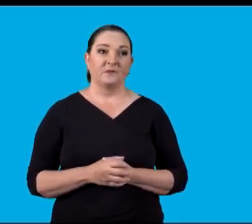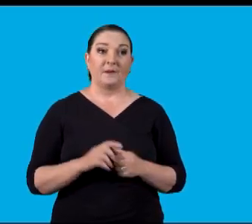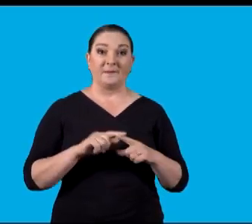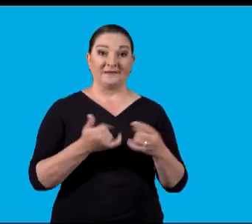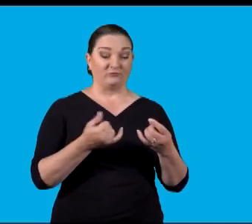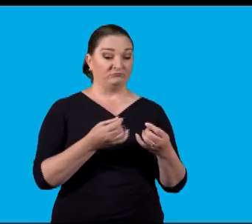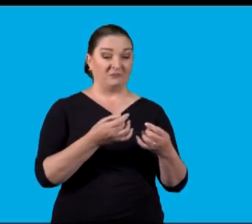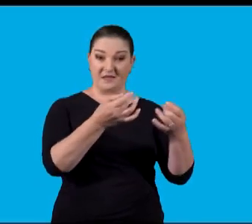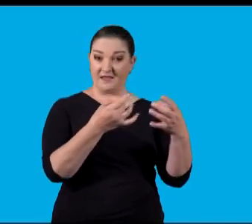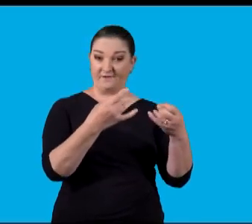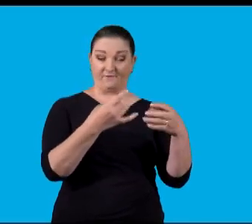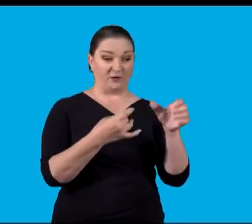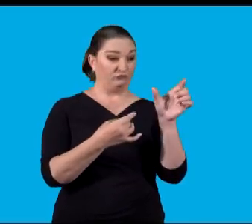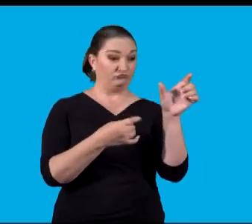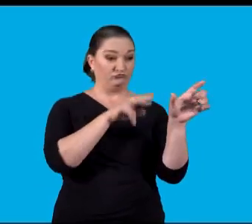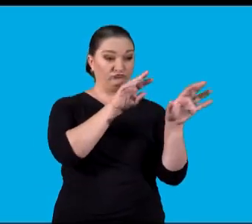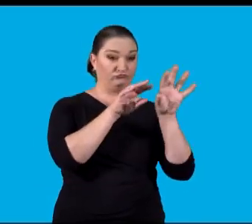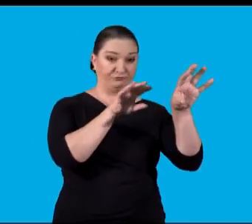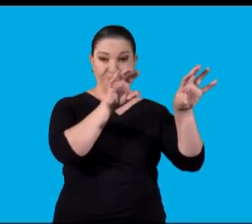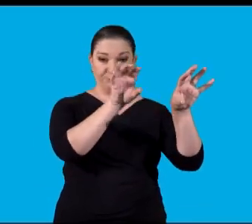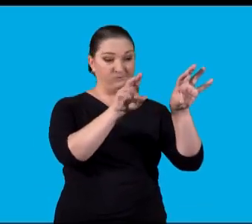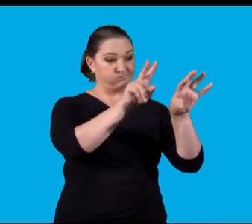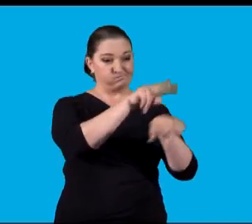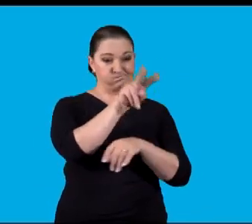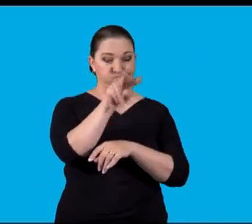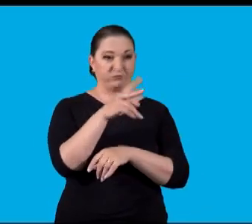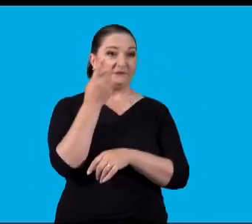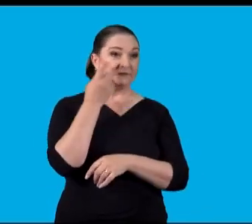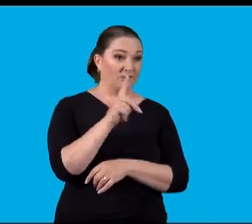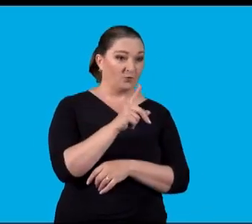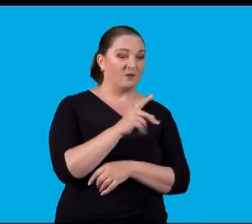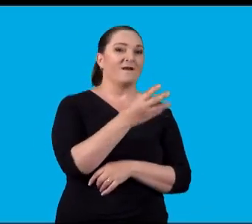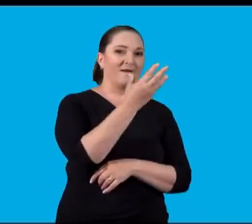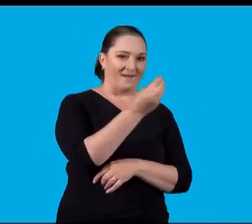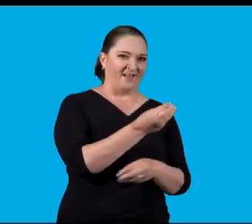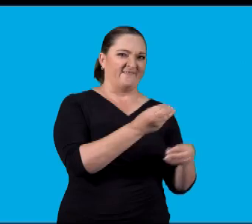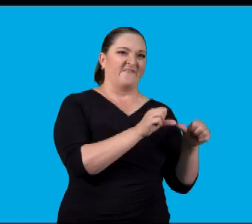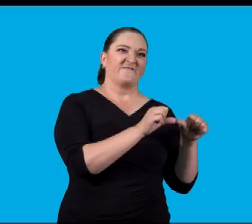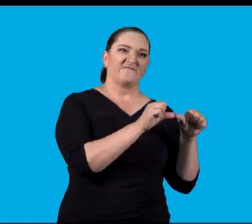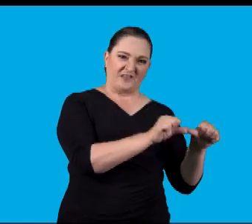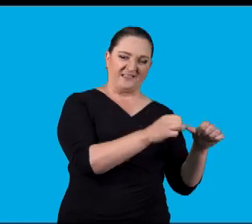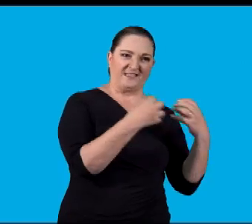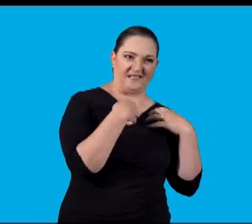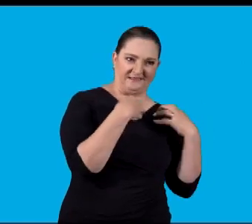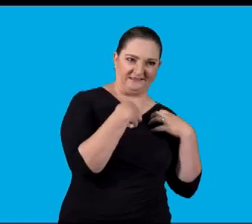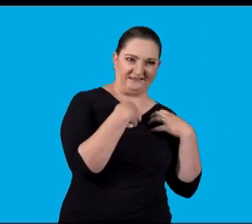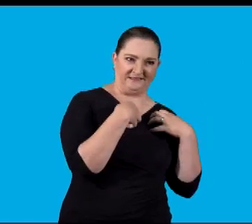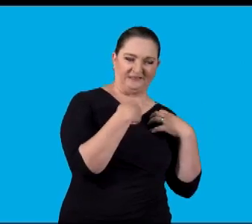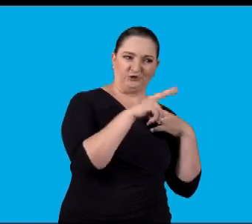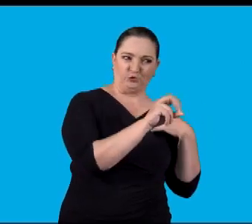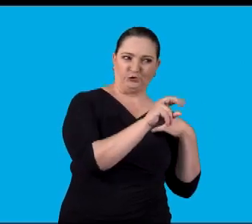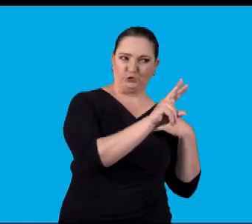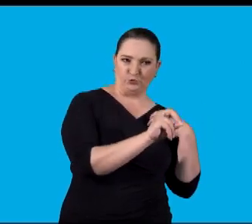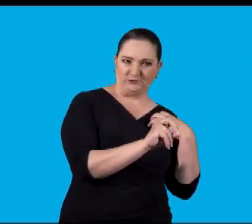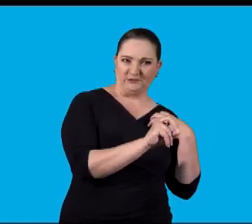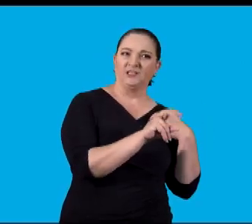The information that we're given reads, we have fixed assets in 2020 as well as in